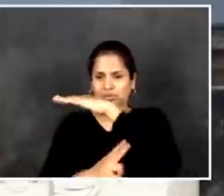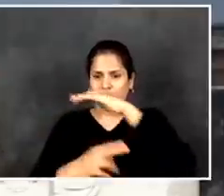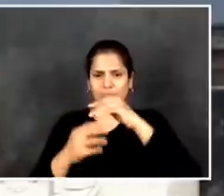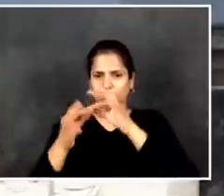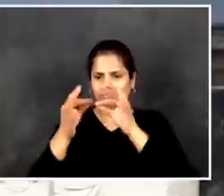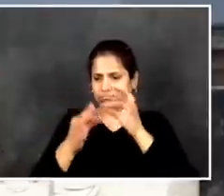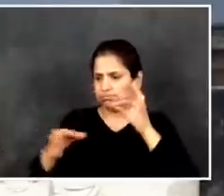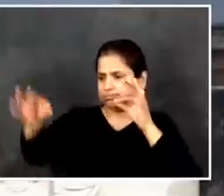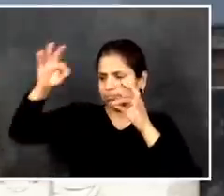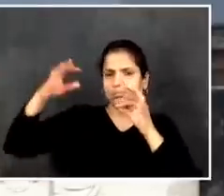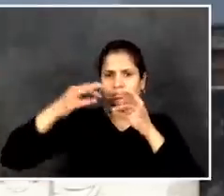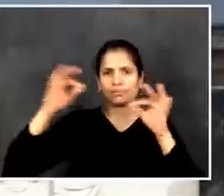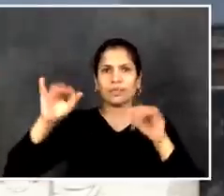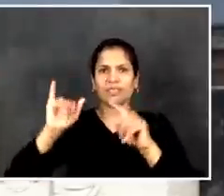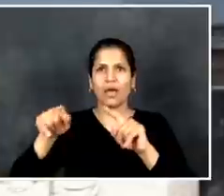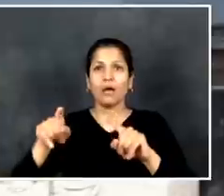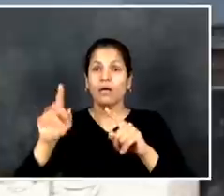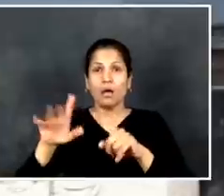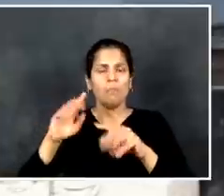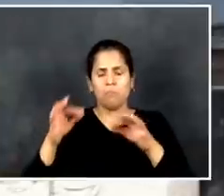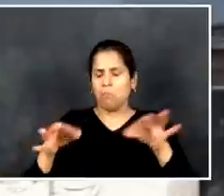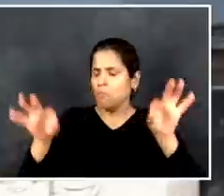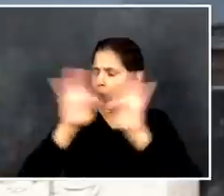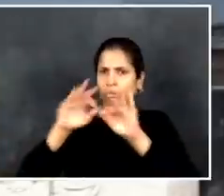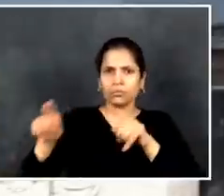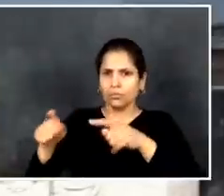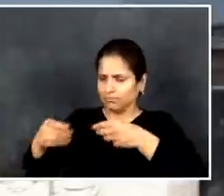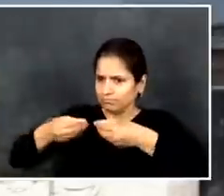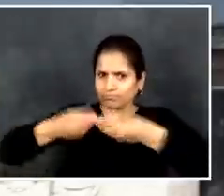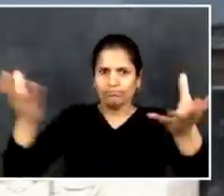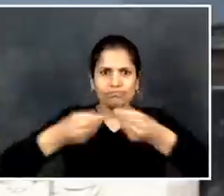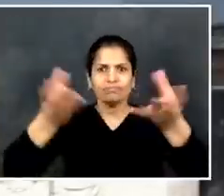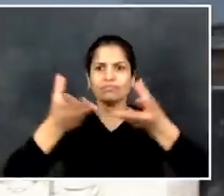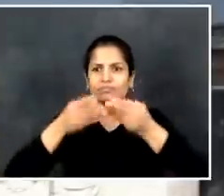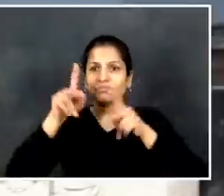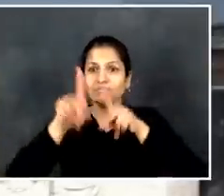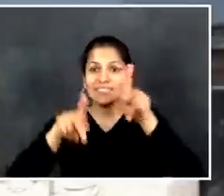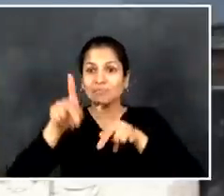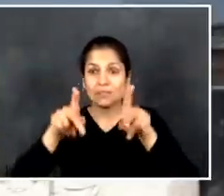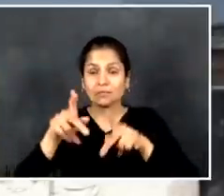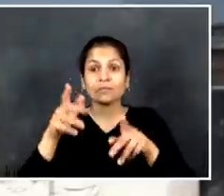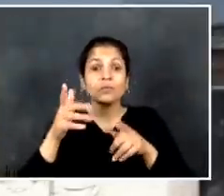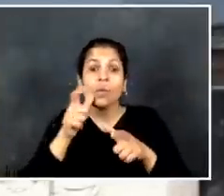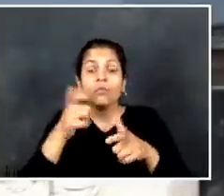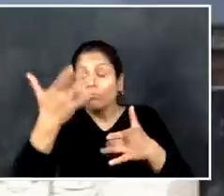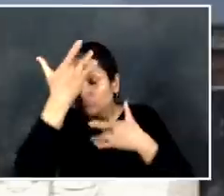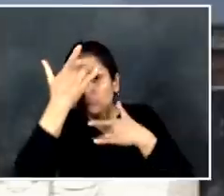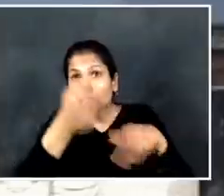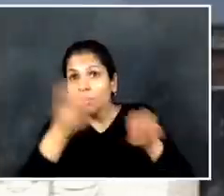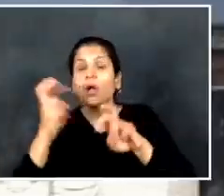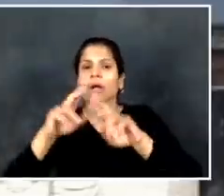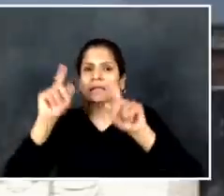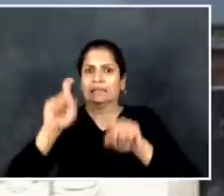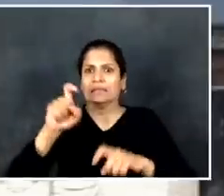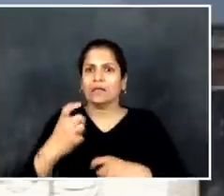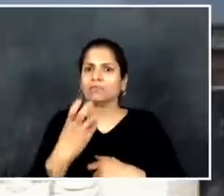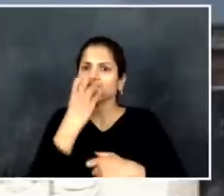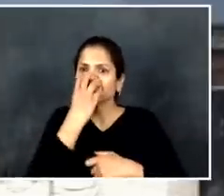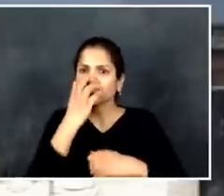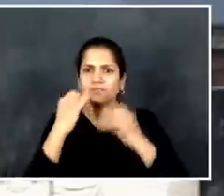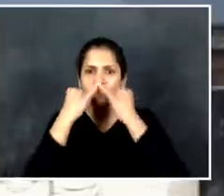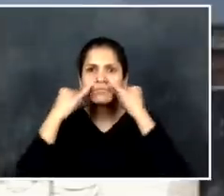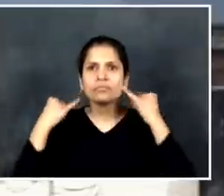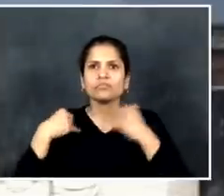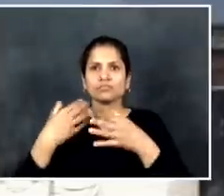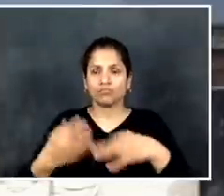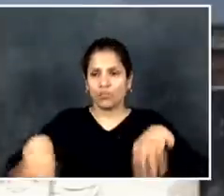here and now or next year, but also for the future, protects us against many other challenges. We definitely want to make